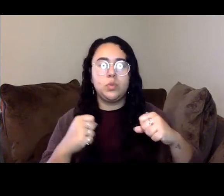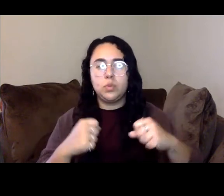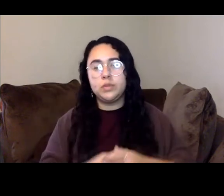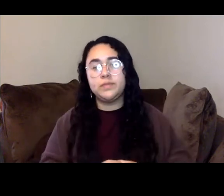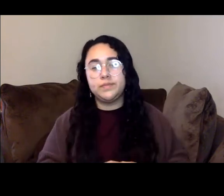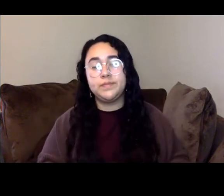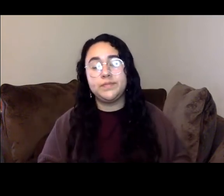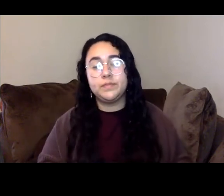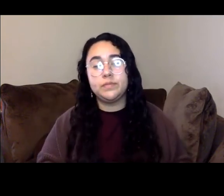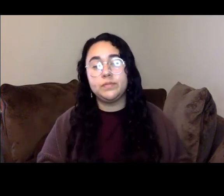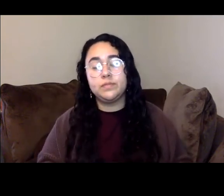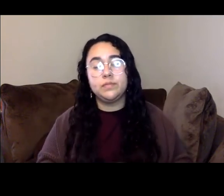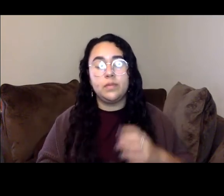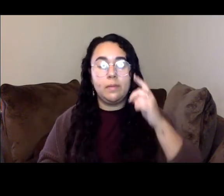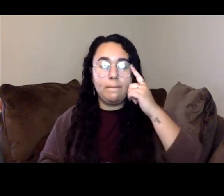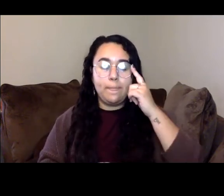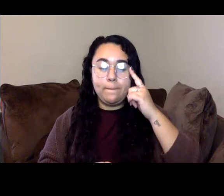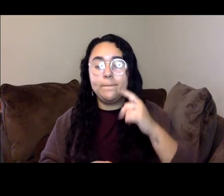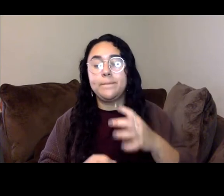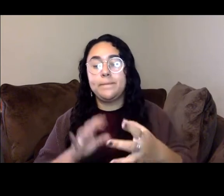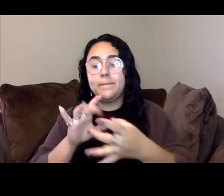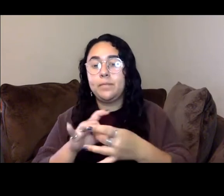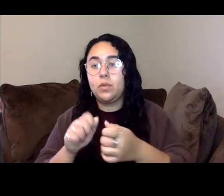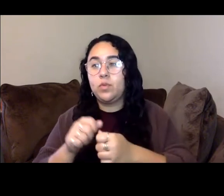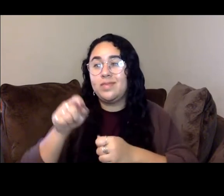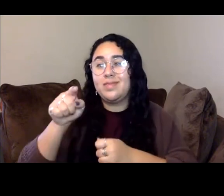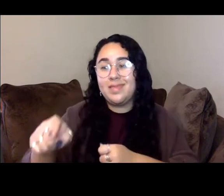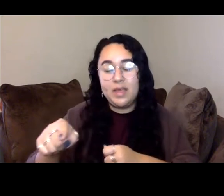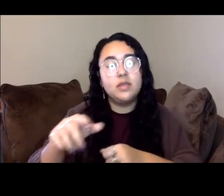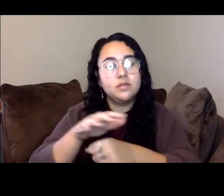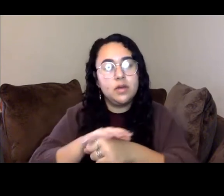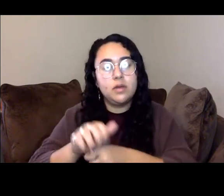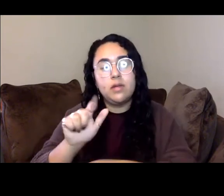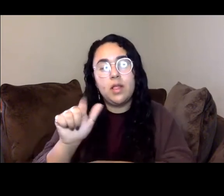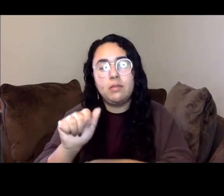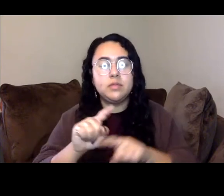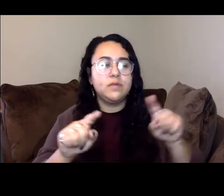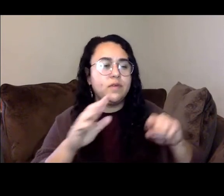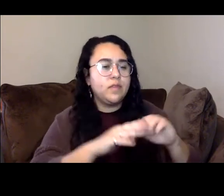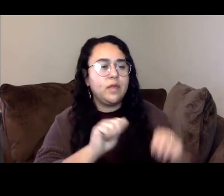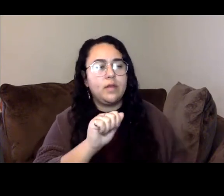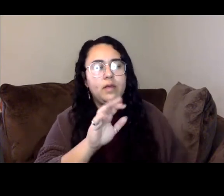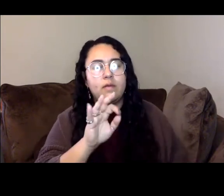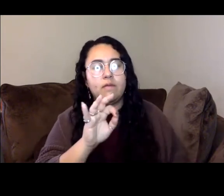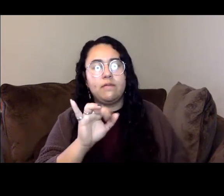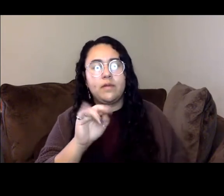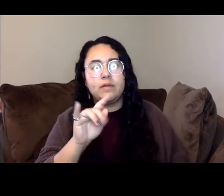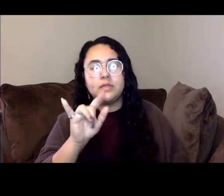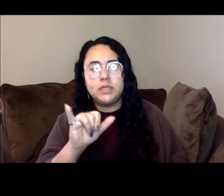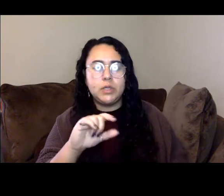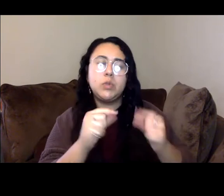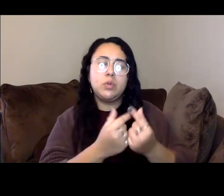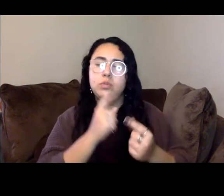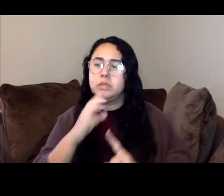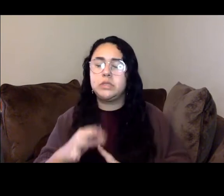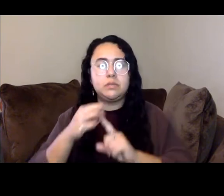And again, just connecting with that group, which was different from our affinity group, was quite special. And I'll just